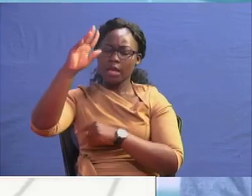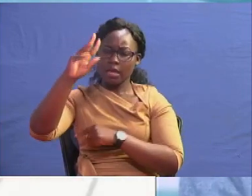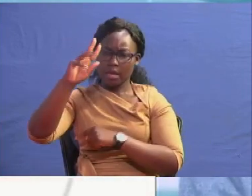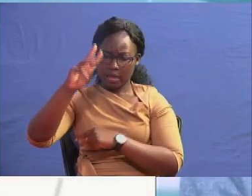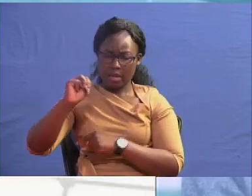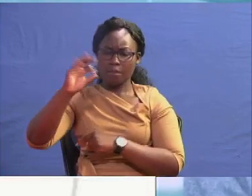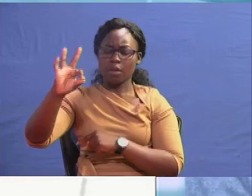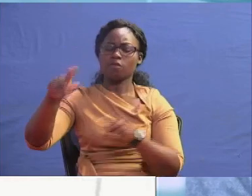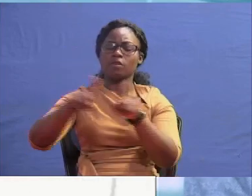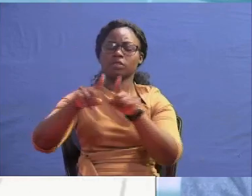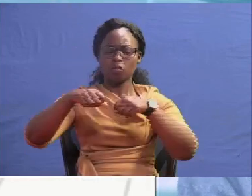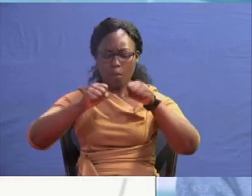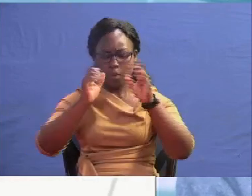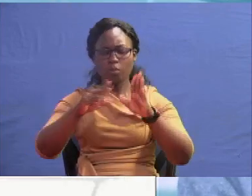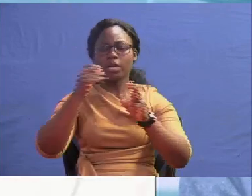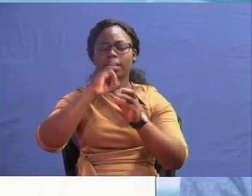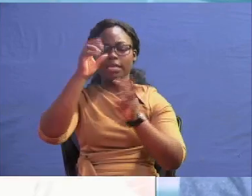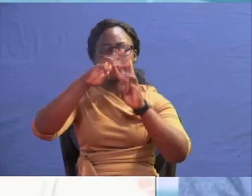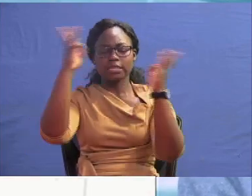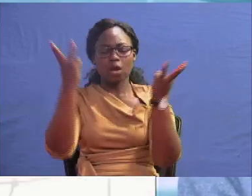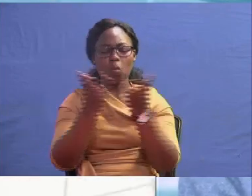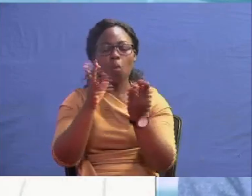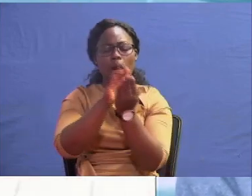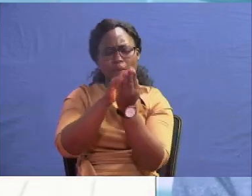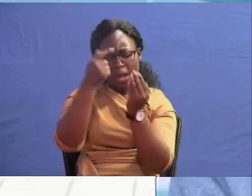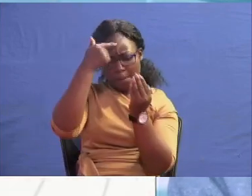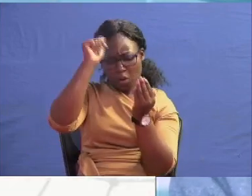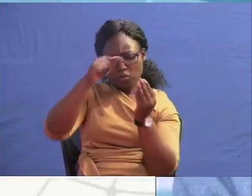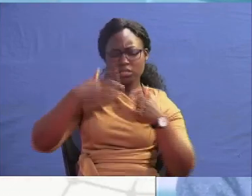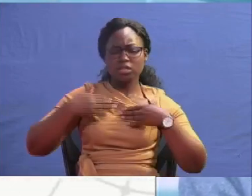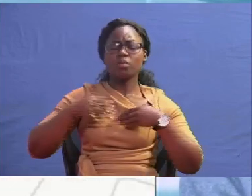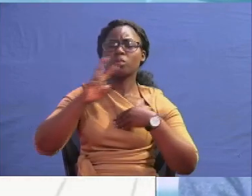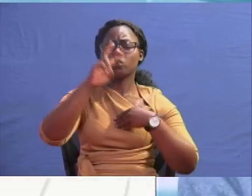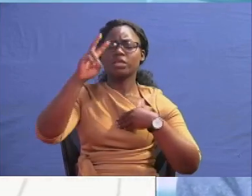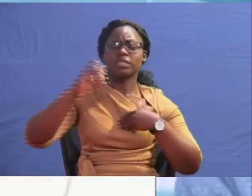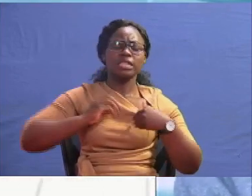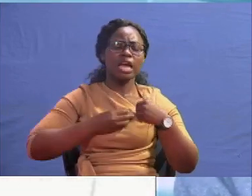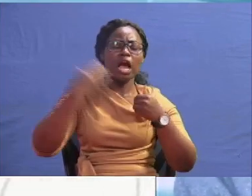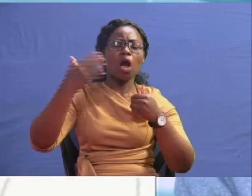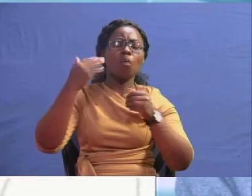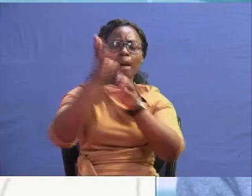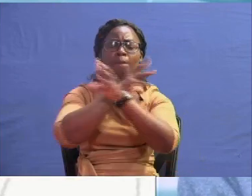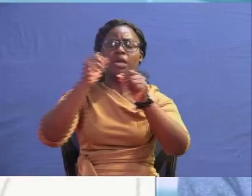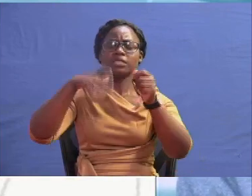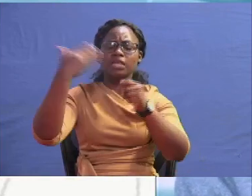boda is the World Bank. Because these are the people we see our president every now and then associating